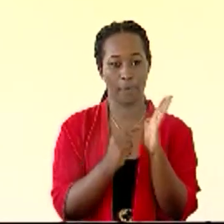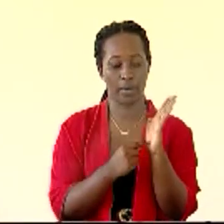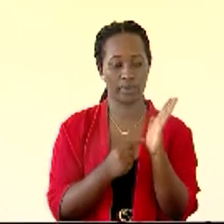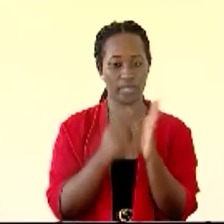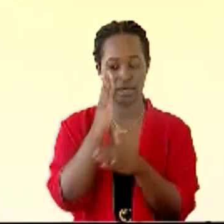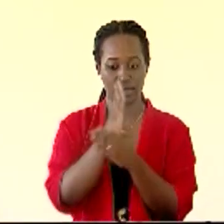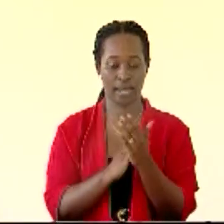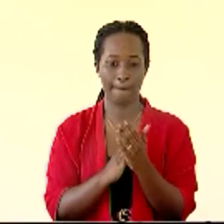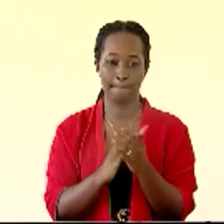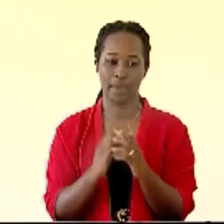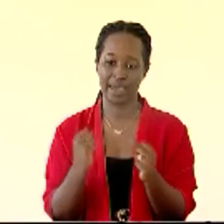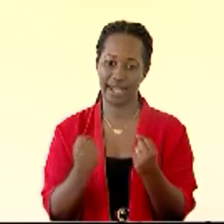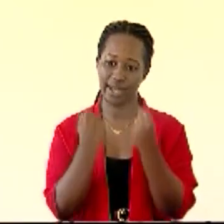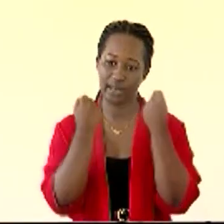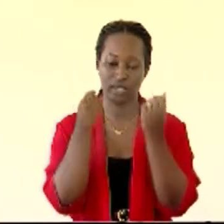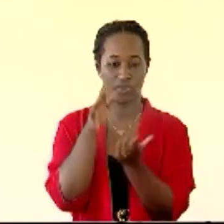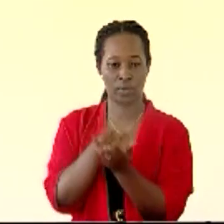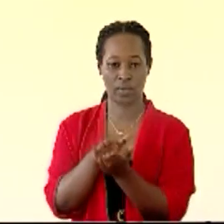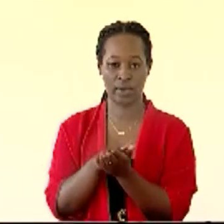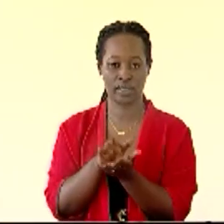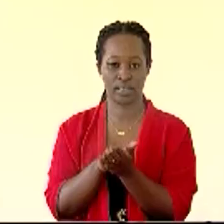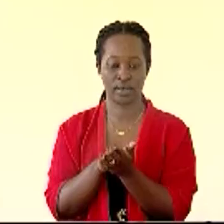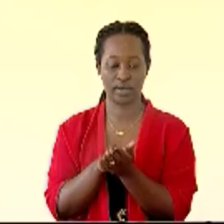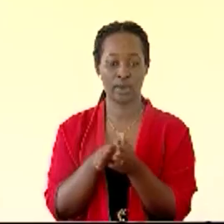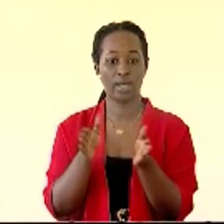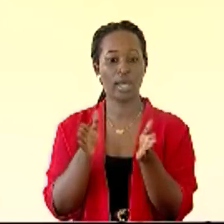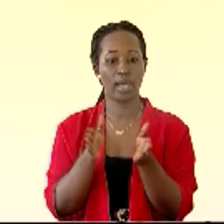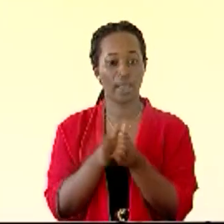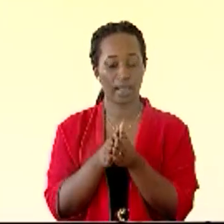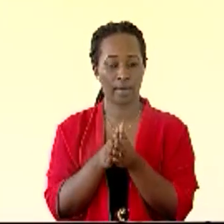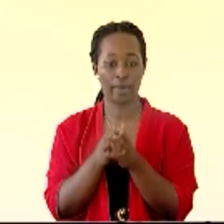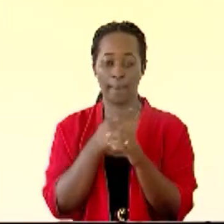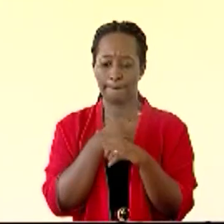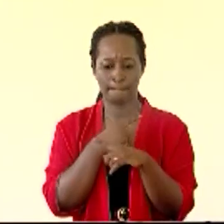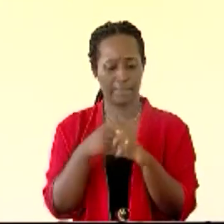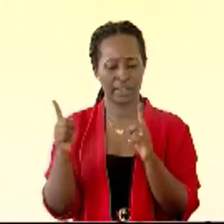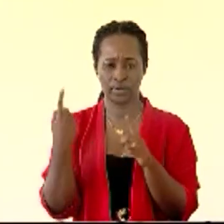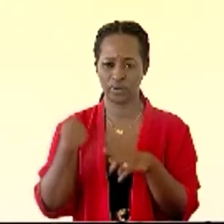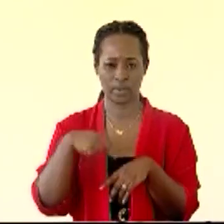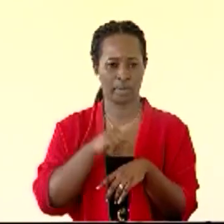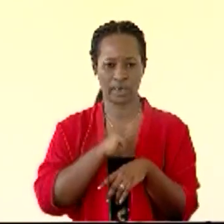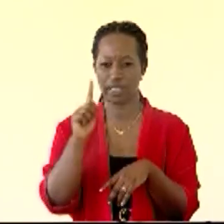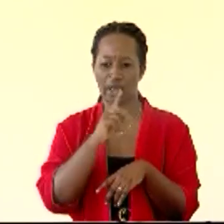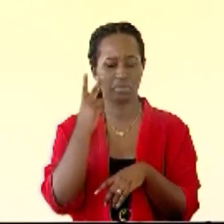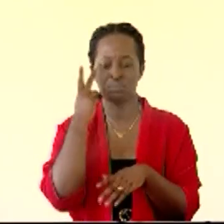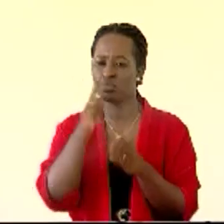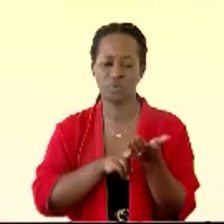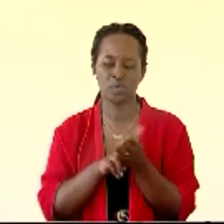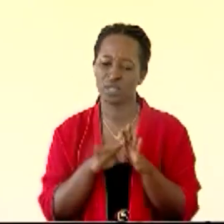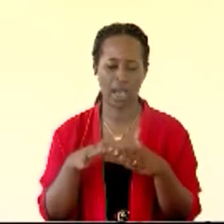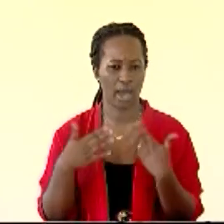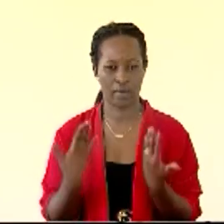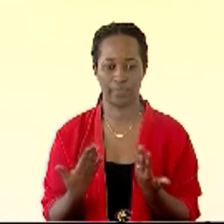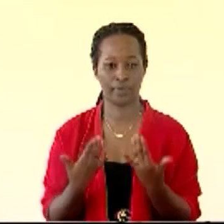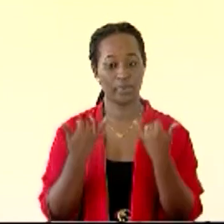energy stores, some other molecules, release of the oxygen, but we have not yet got the glucose we want. So